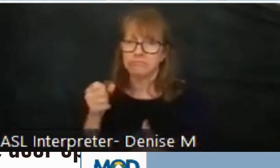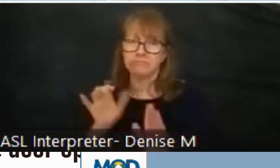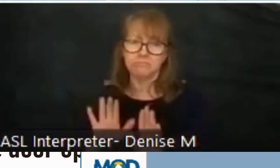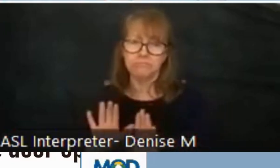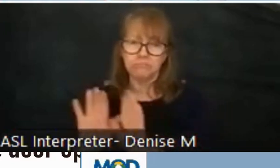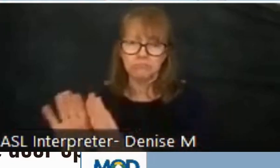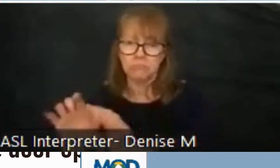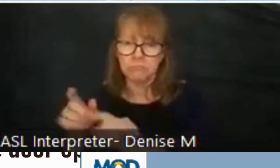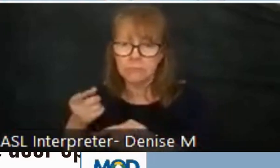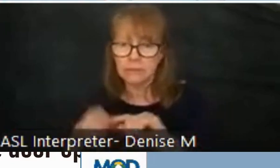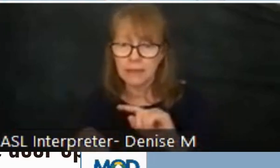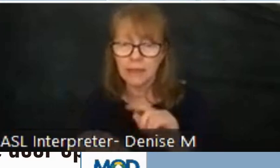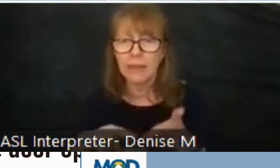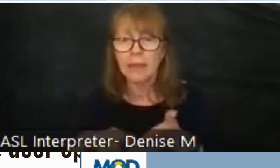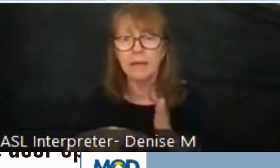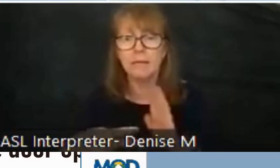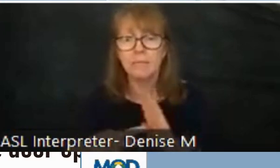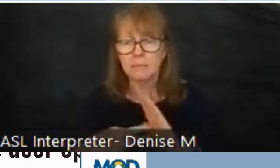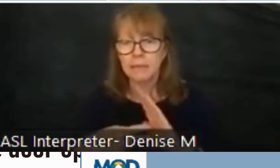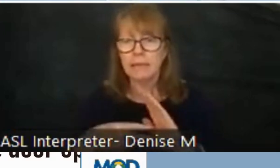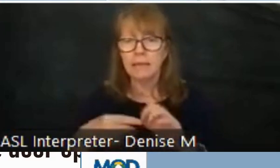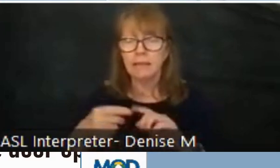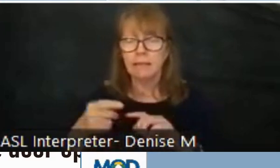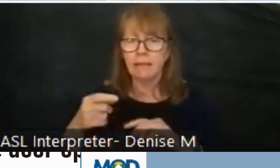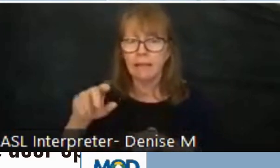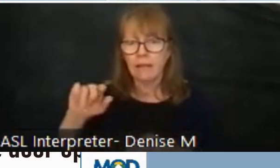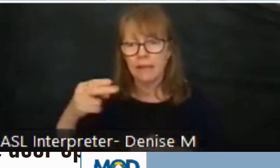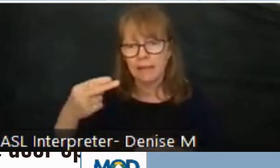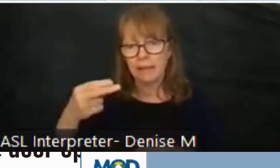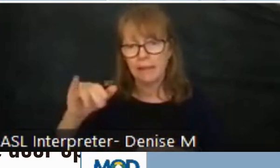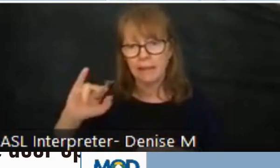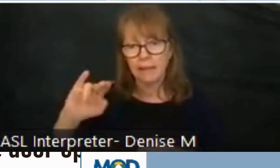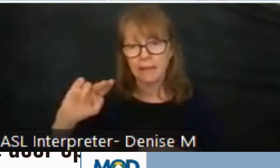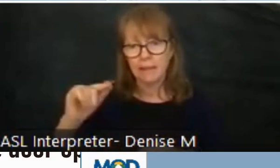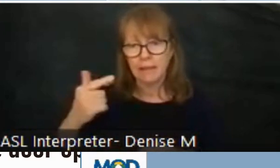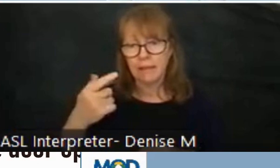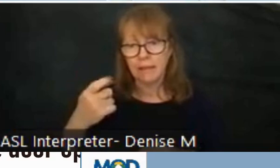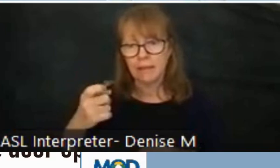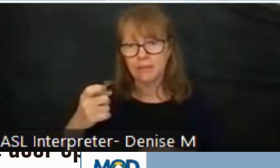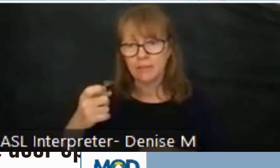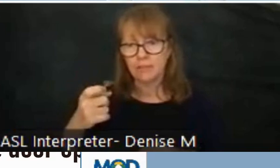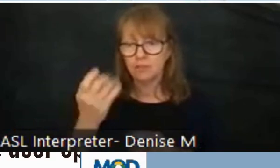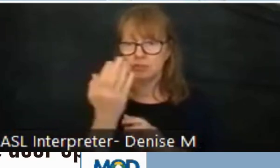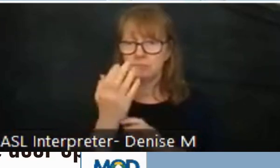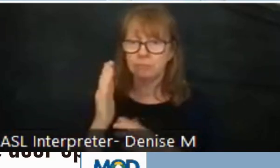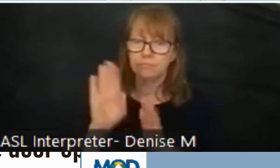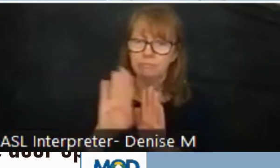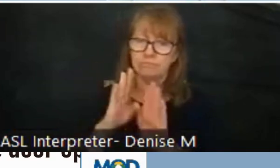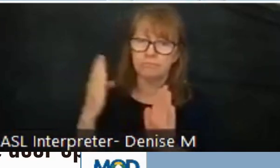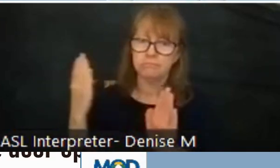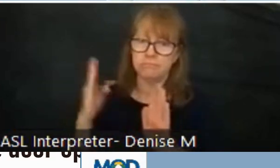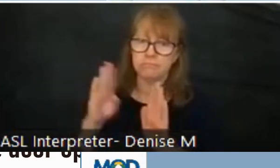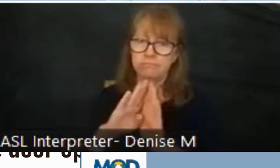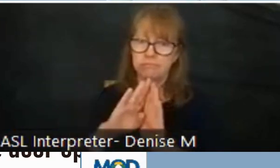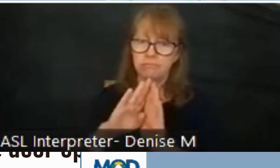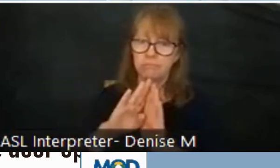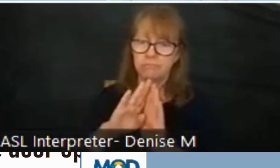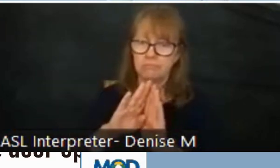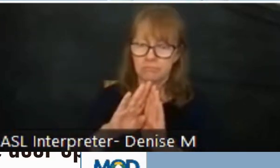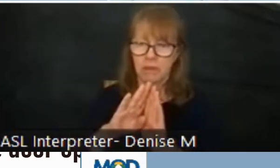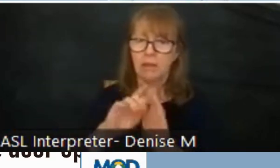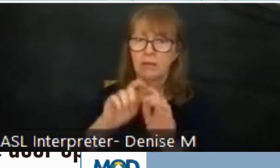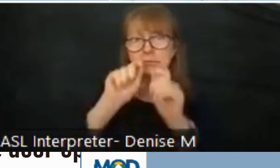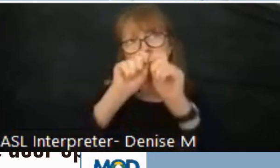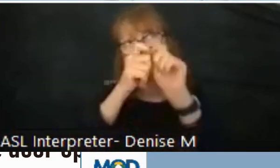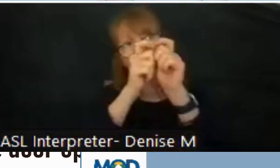simply adjusting the pressure of the door hinge might be an easy and effective fix. If I use mobility equipment